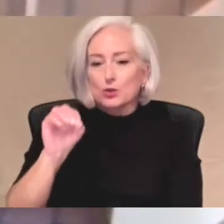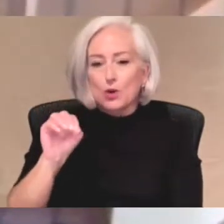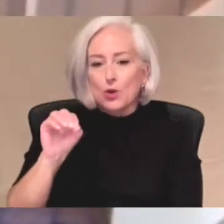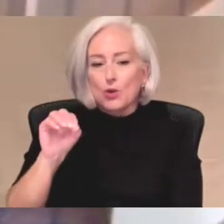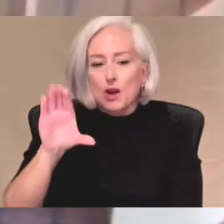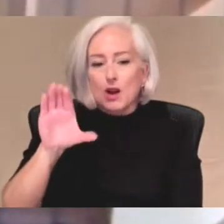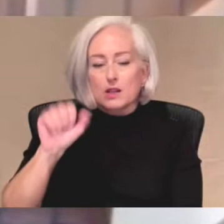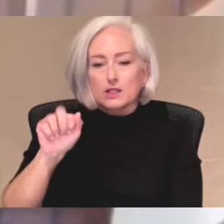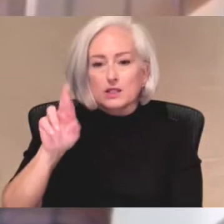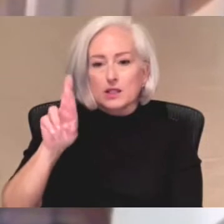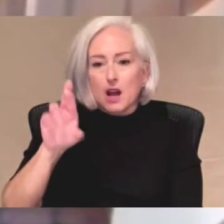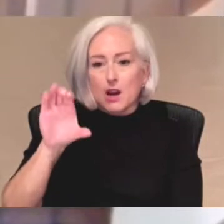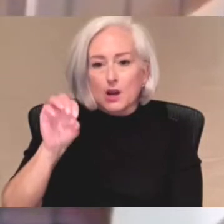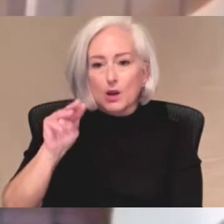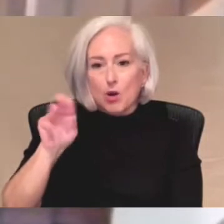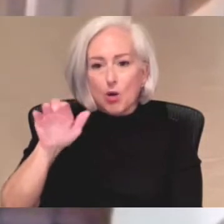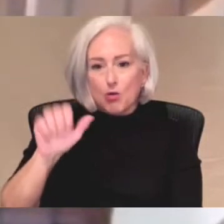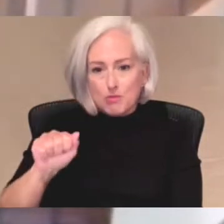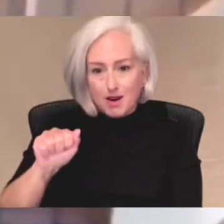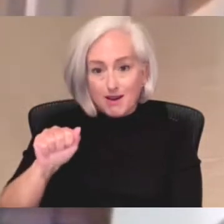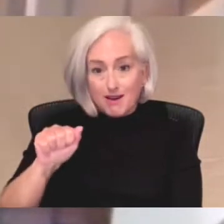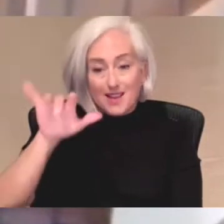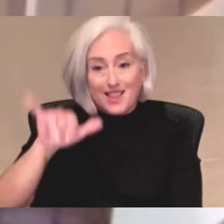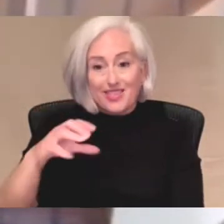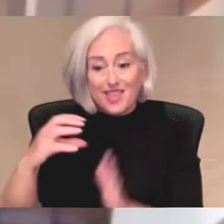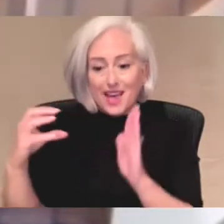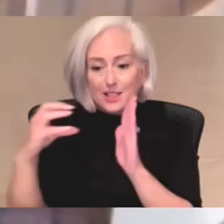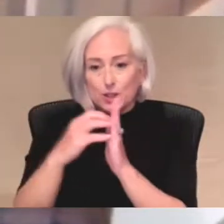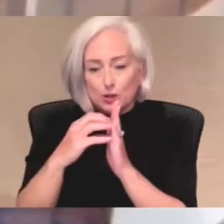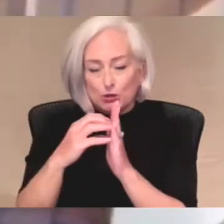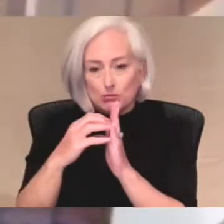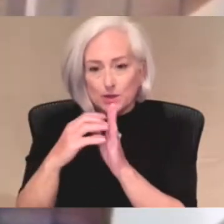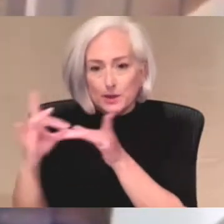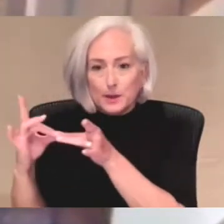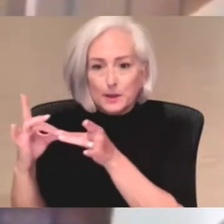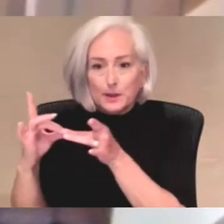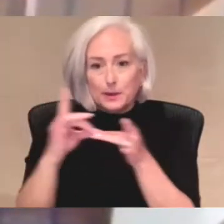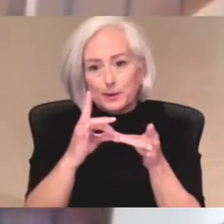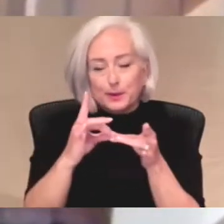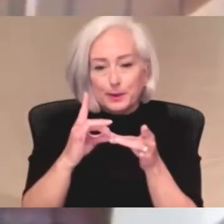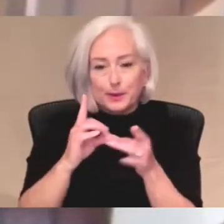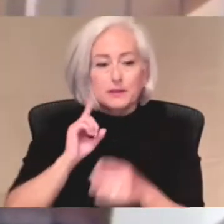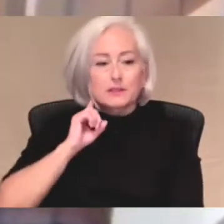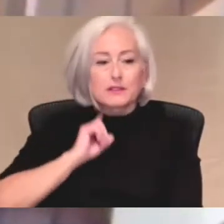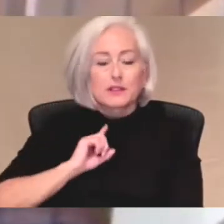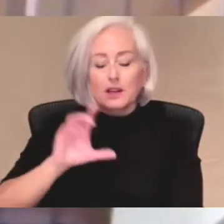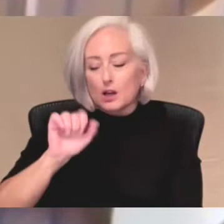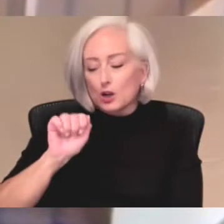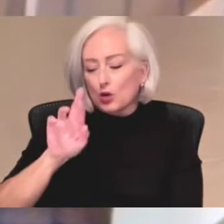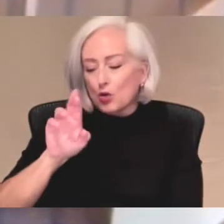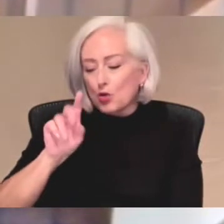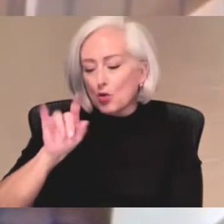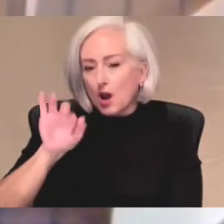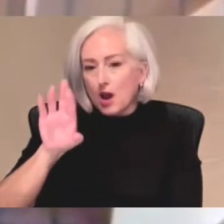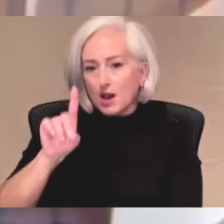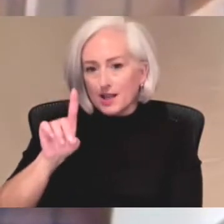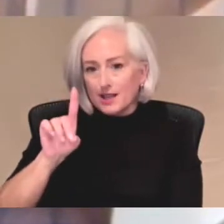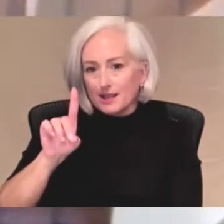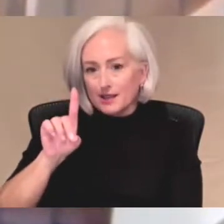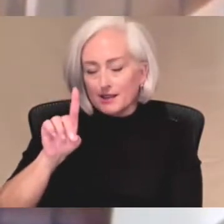hold of my carotid artery, and that was causing the blood pressure. And so we